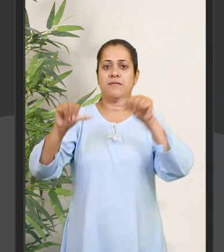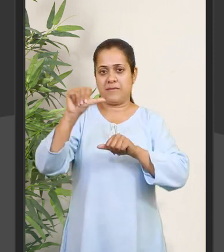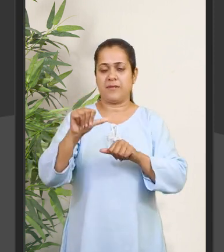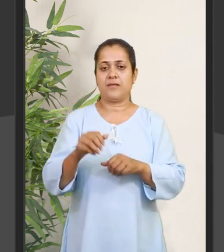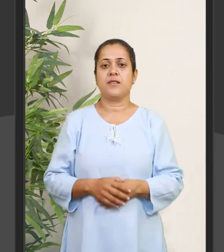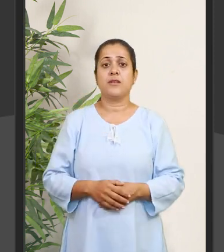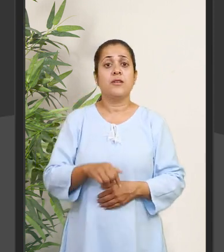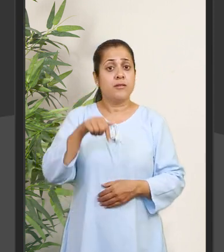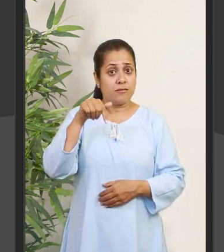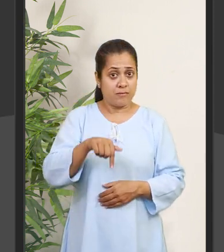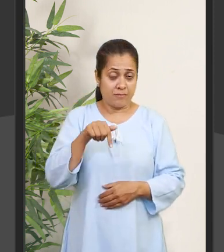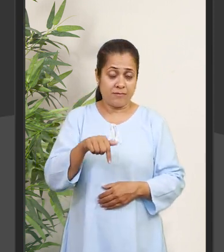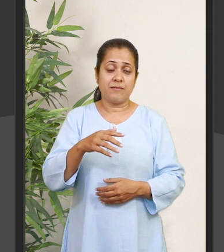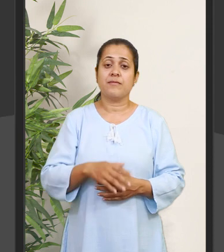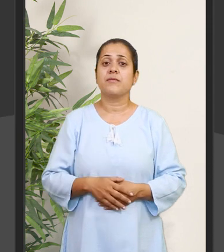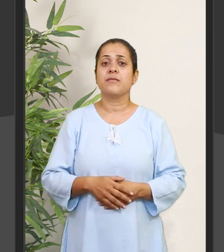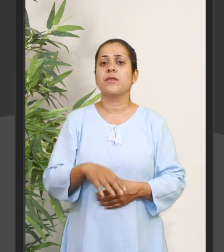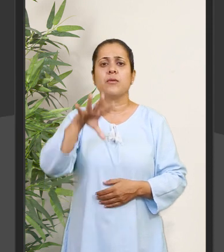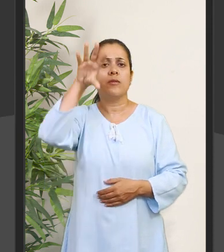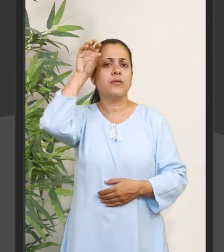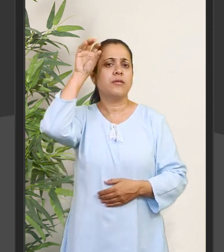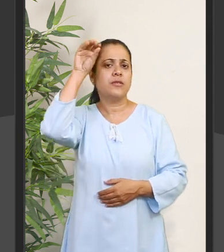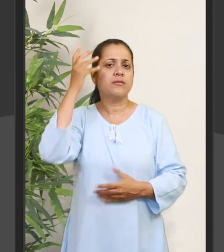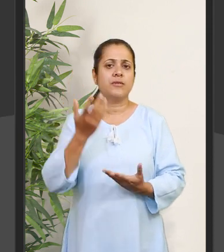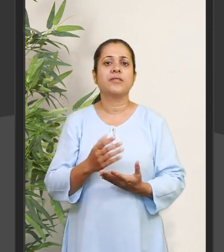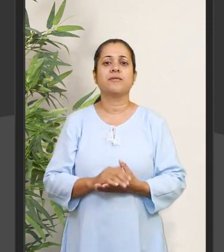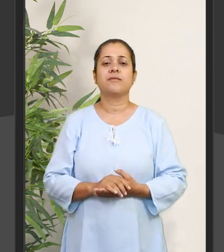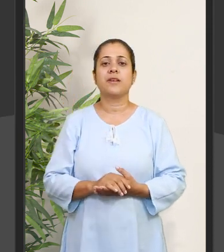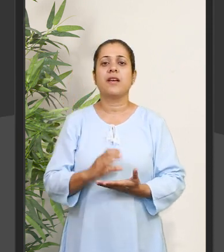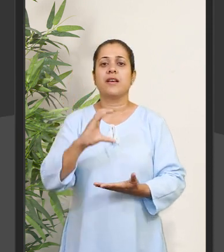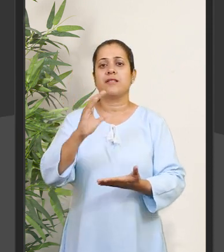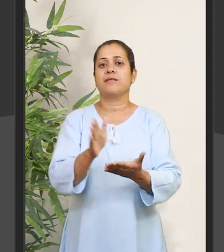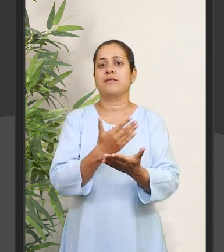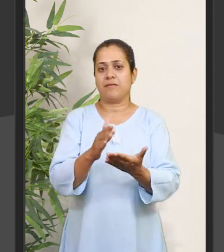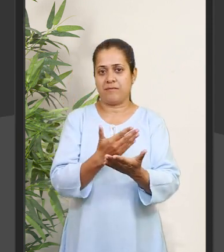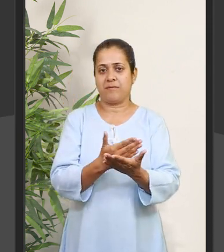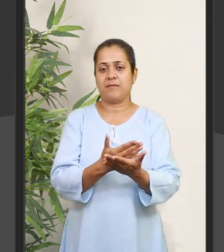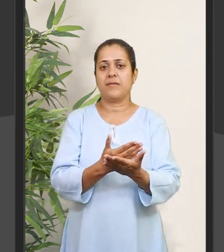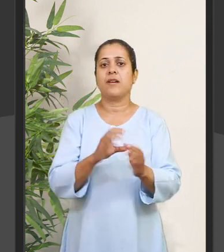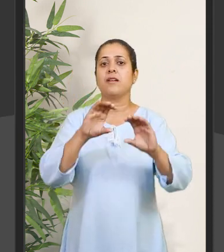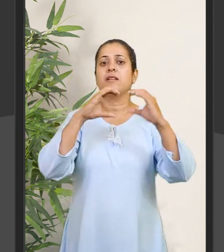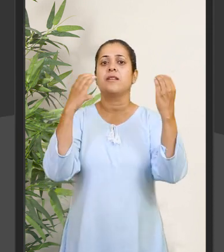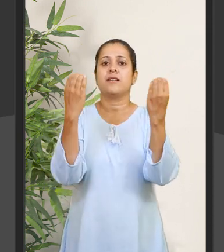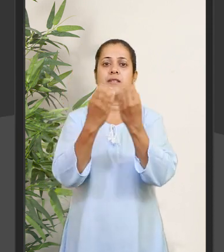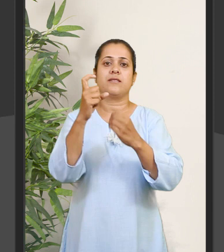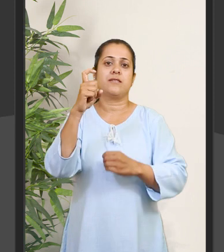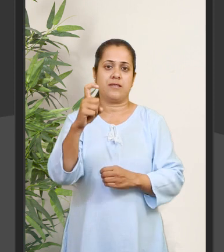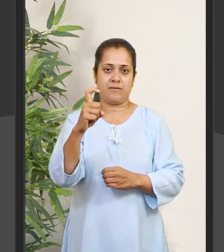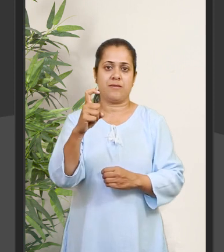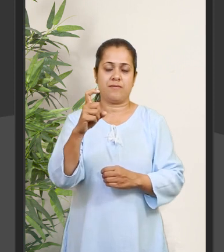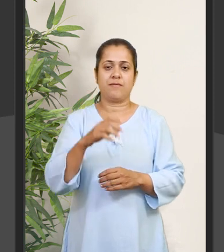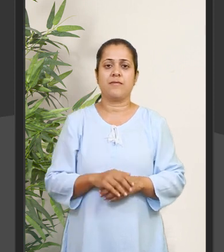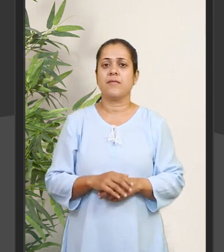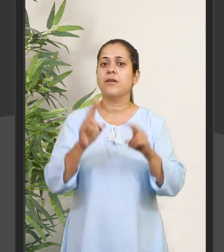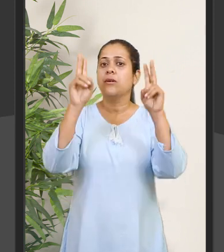In today's video, we are going to learn about a chapter of grade 7,